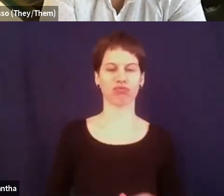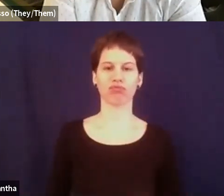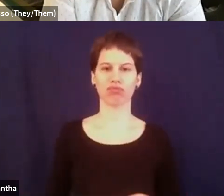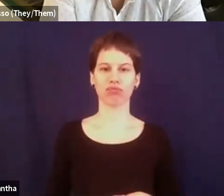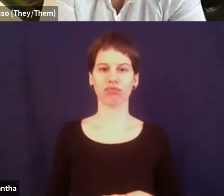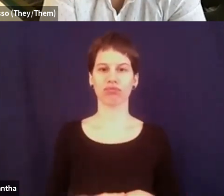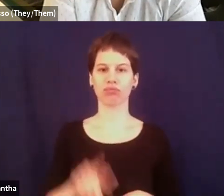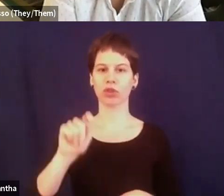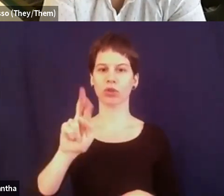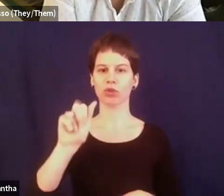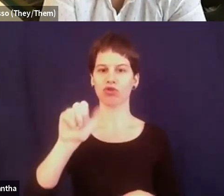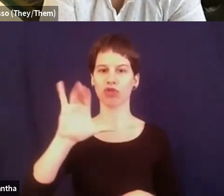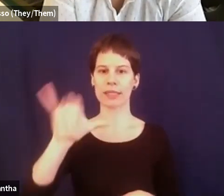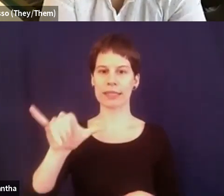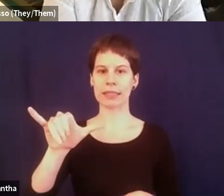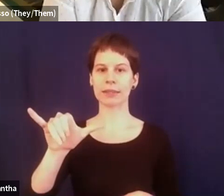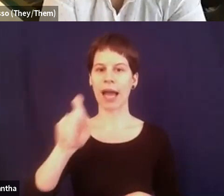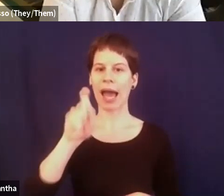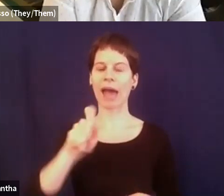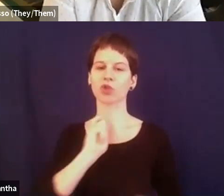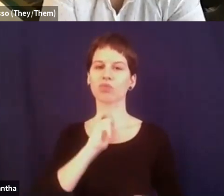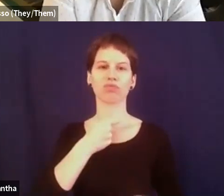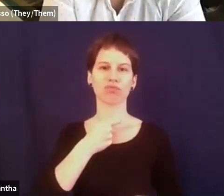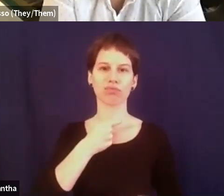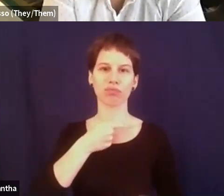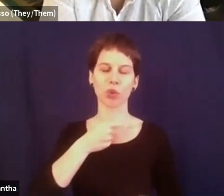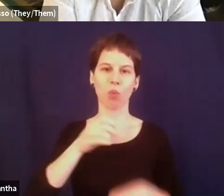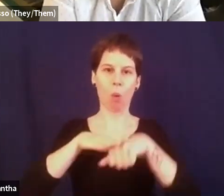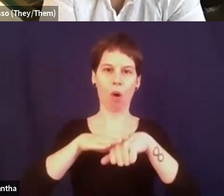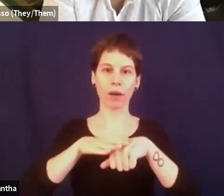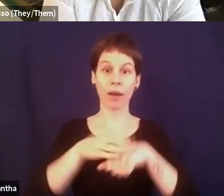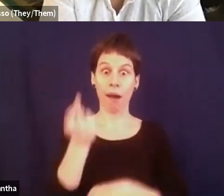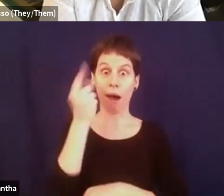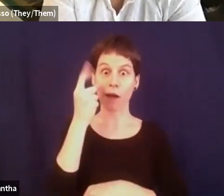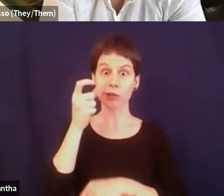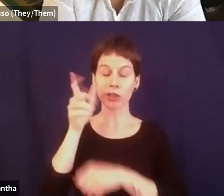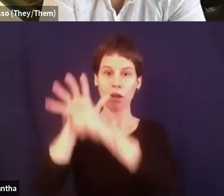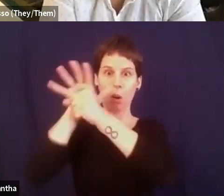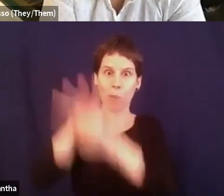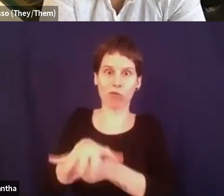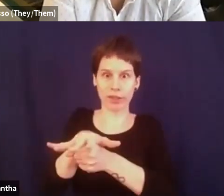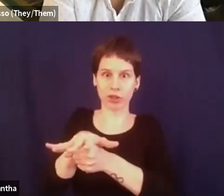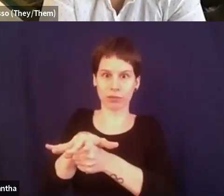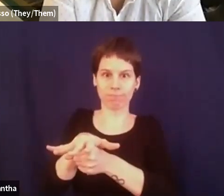Tracy, don't forget to unmute yourself. Yeah, I have to unmute. Understanding oppression as